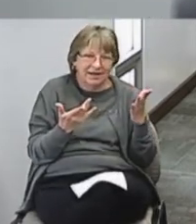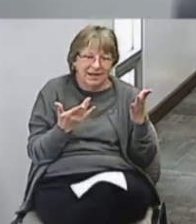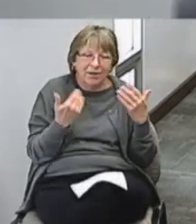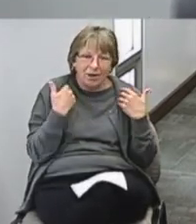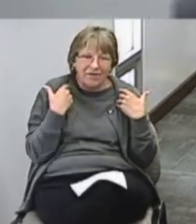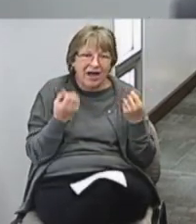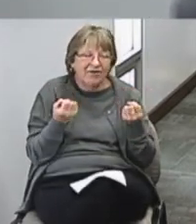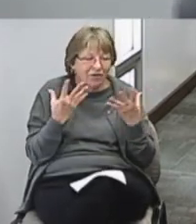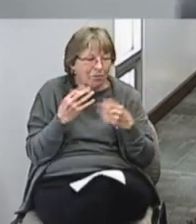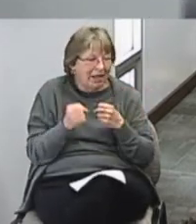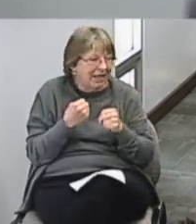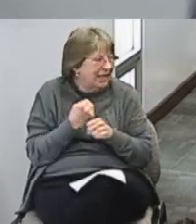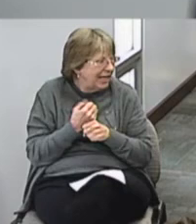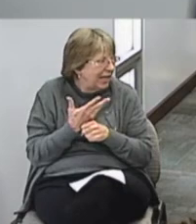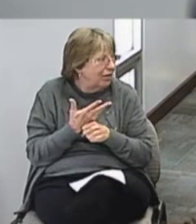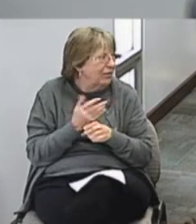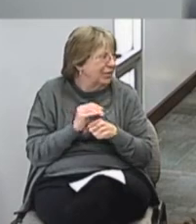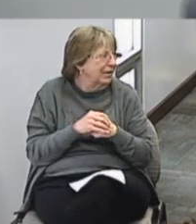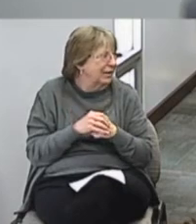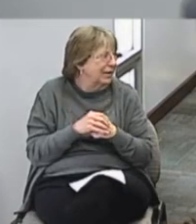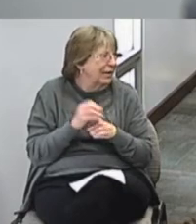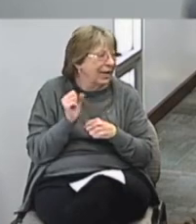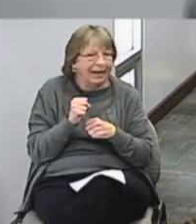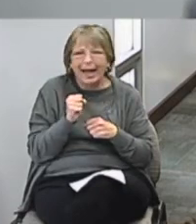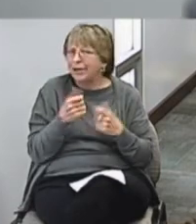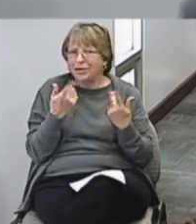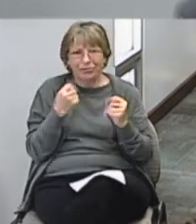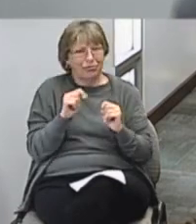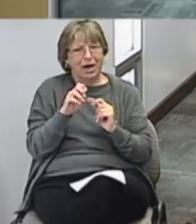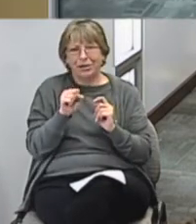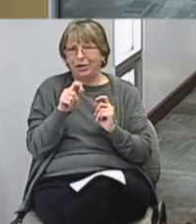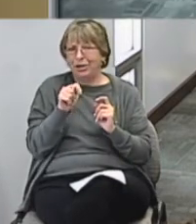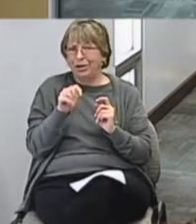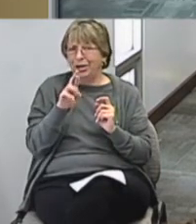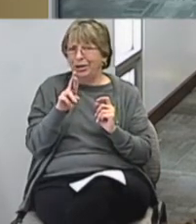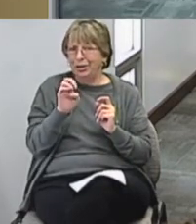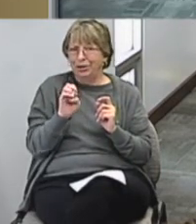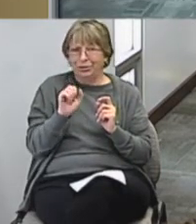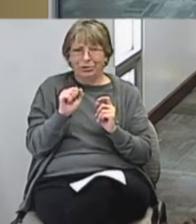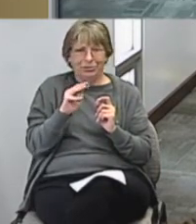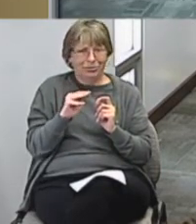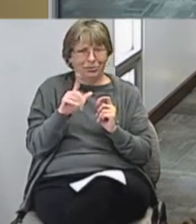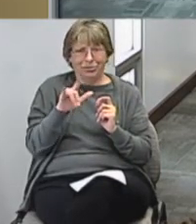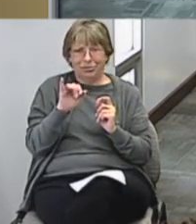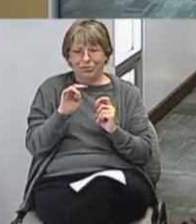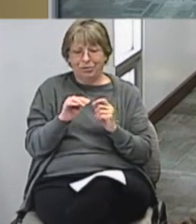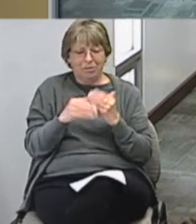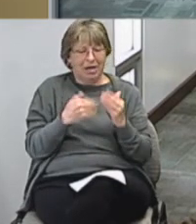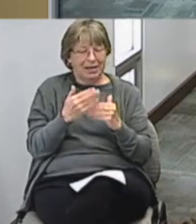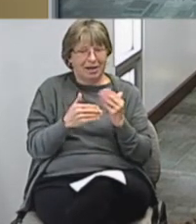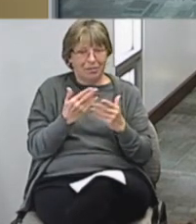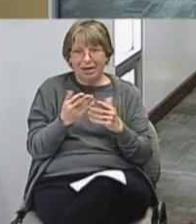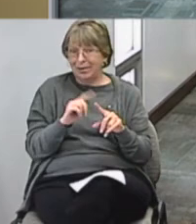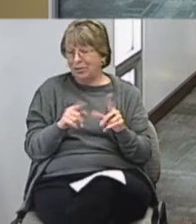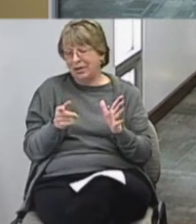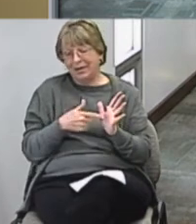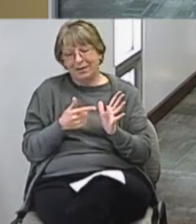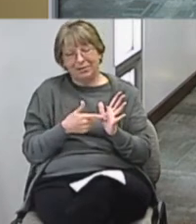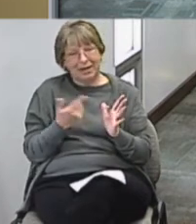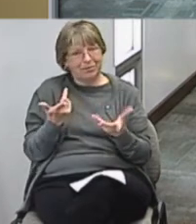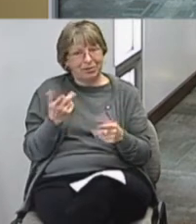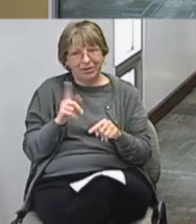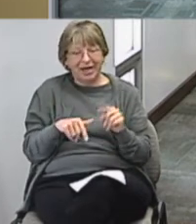to have. Trying to streamline it a little bit, but, I appreciate but we're limited, that. huh? I appreciate that. Sometimes you just can't, John. Okay. Hey, Brian,